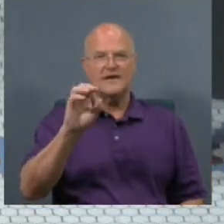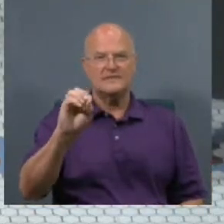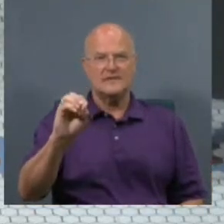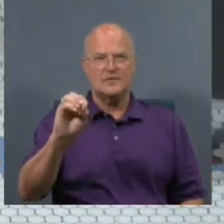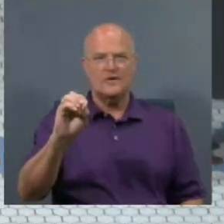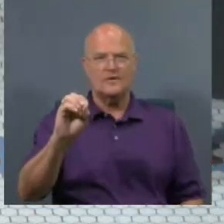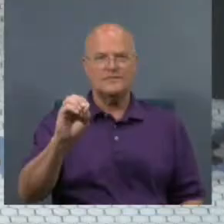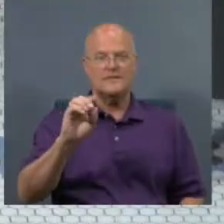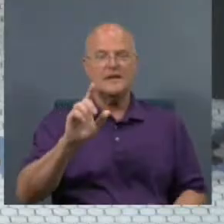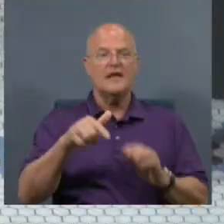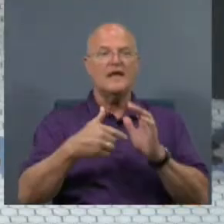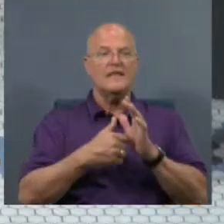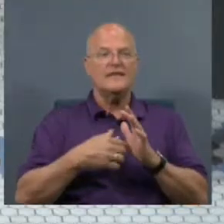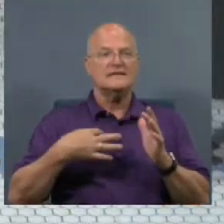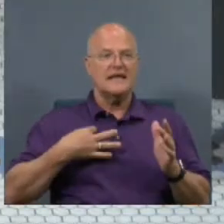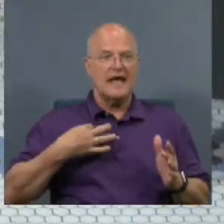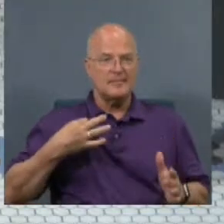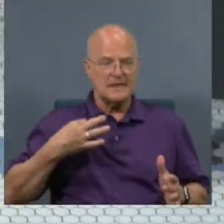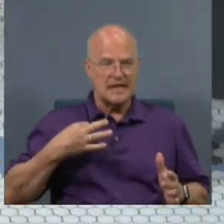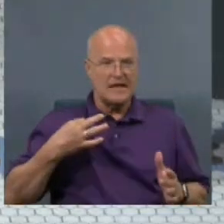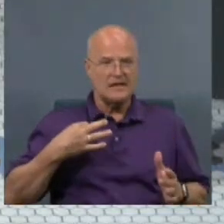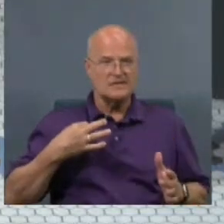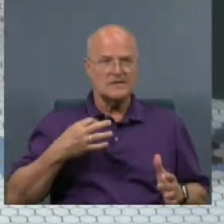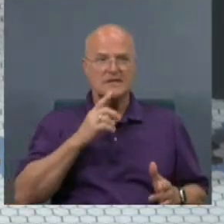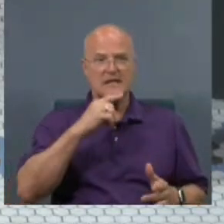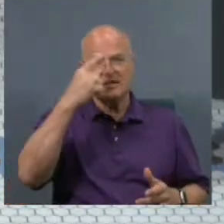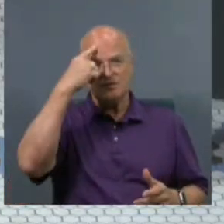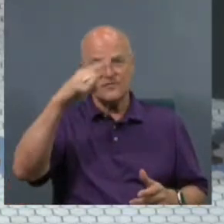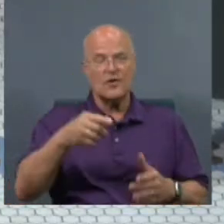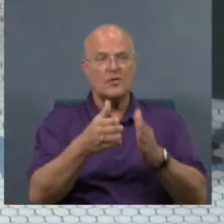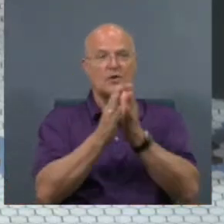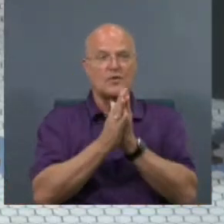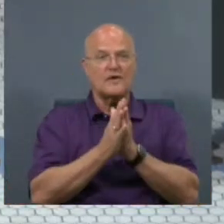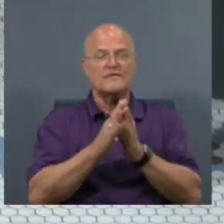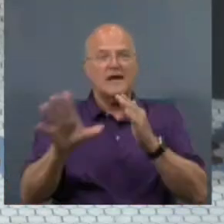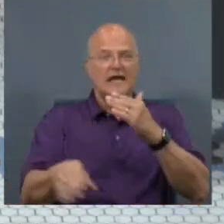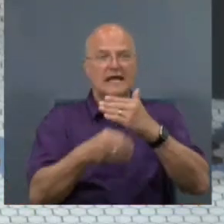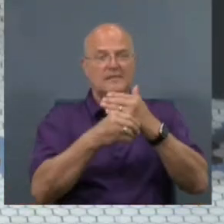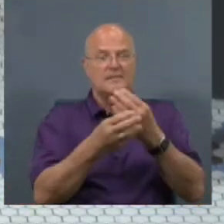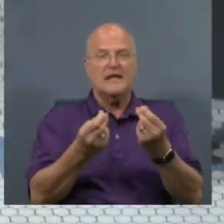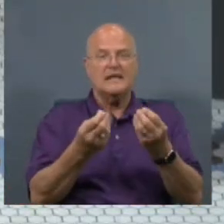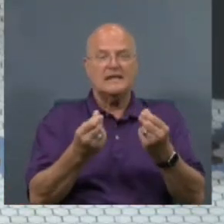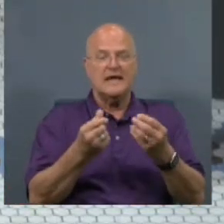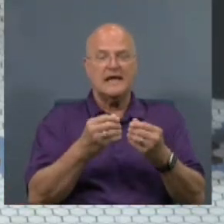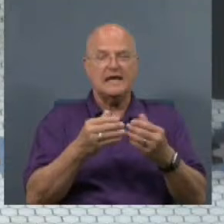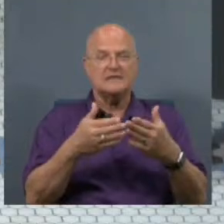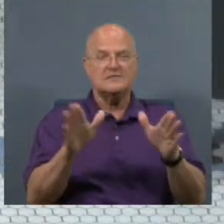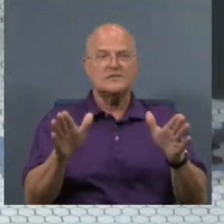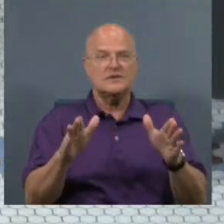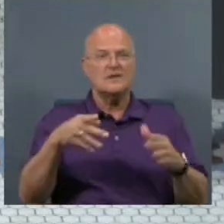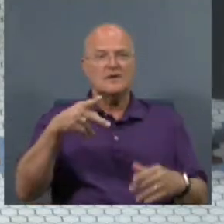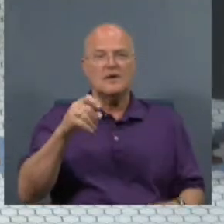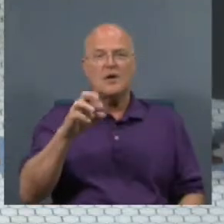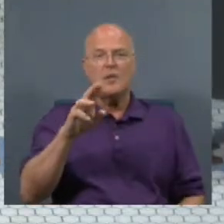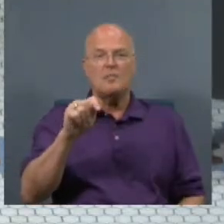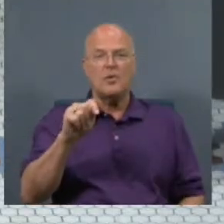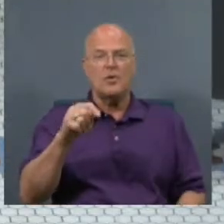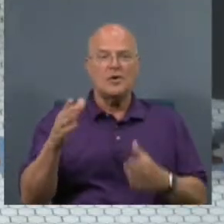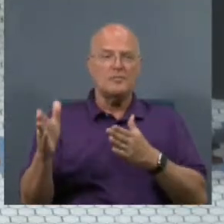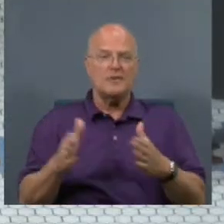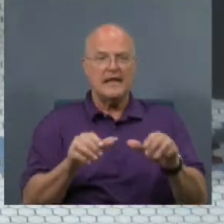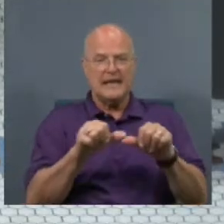A-350. This application is for a request for annexation of land generally located in the port planning